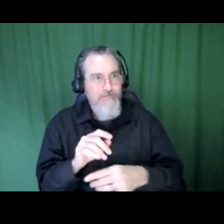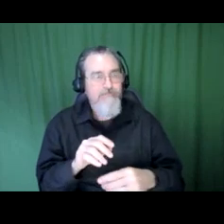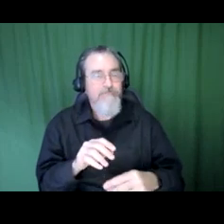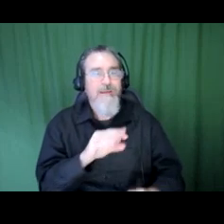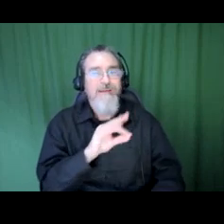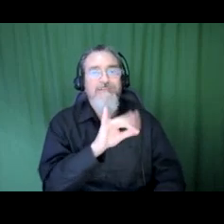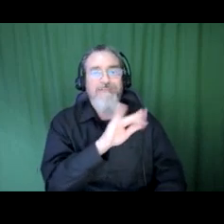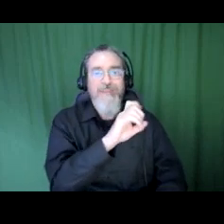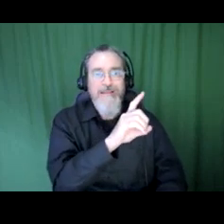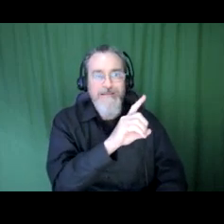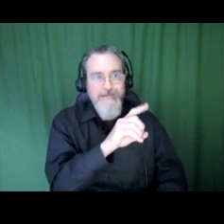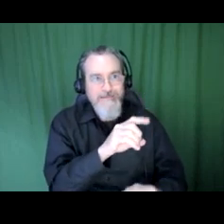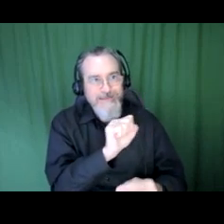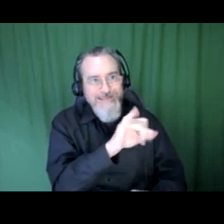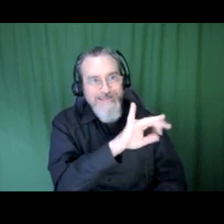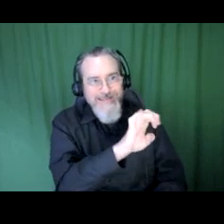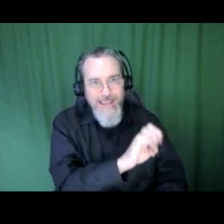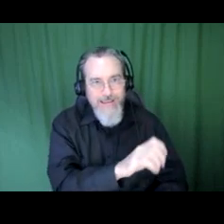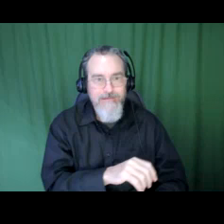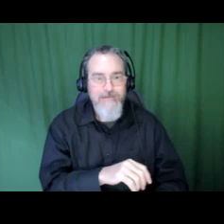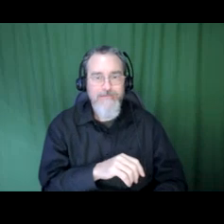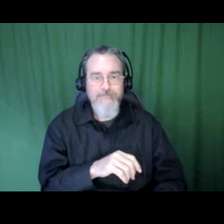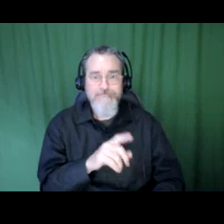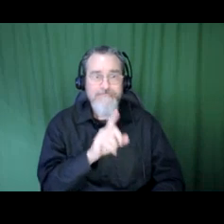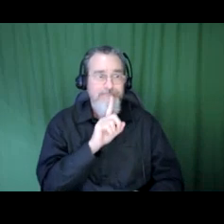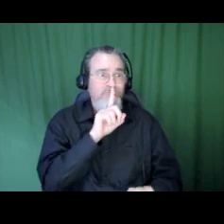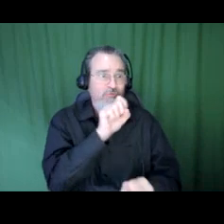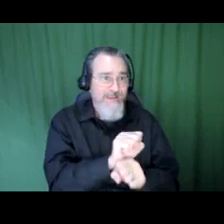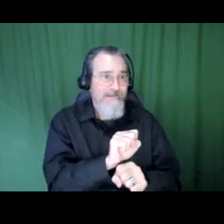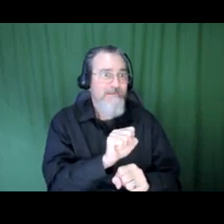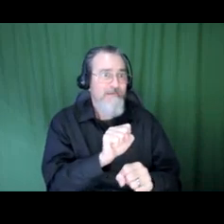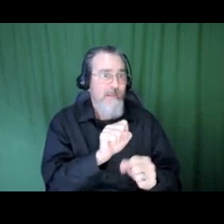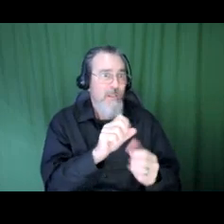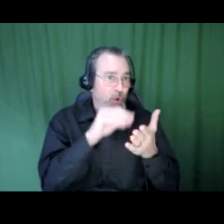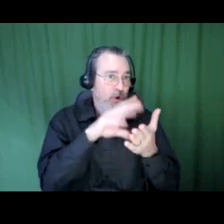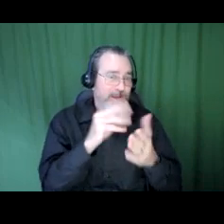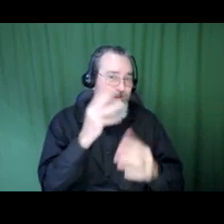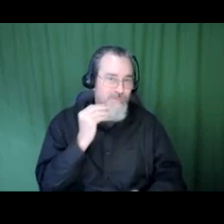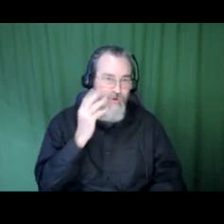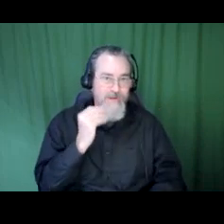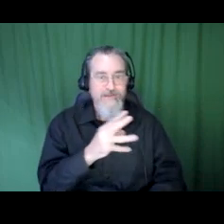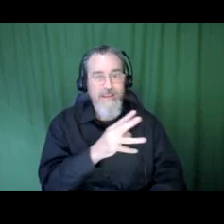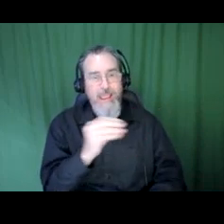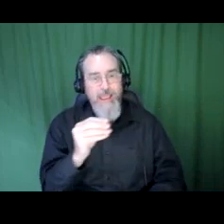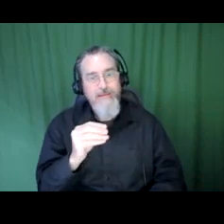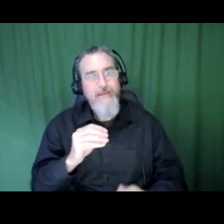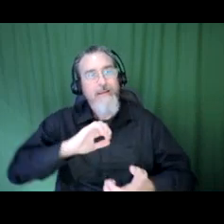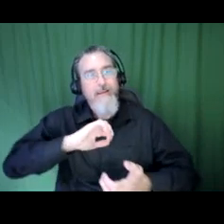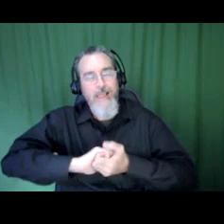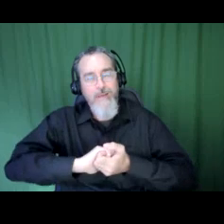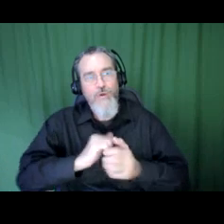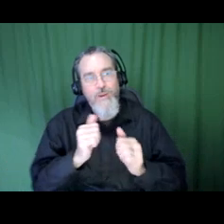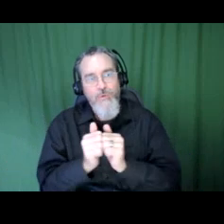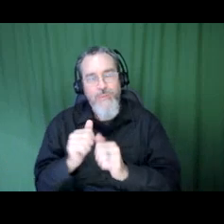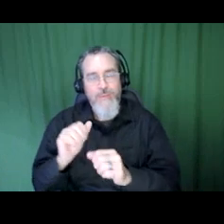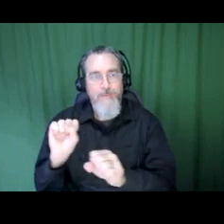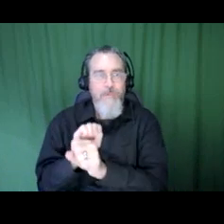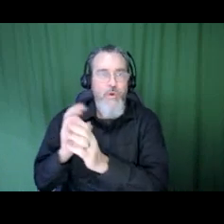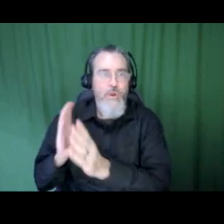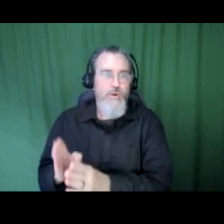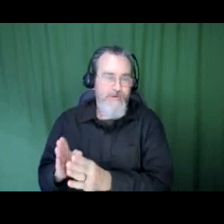authentic learning experiences in place as part of the partnership. And then fostering collaboration with employers to ensure quality employment